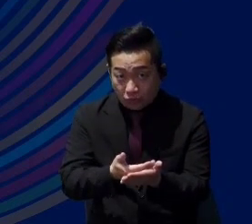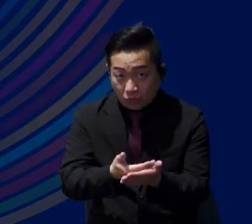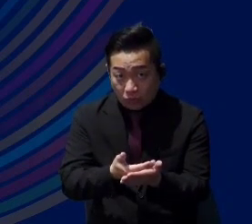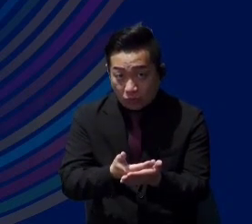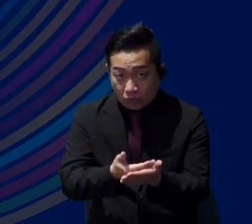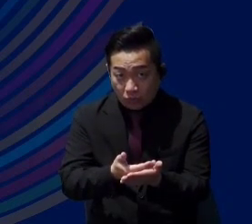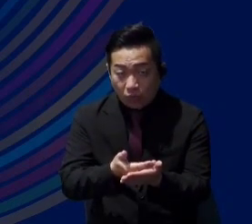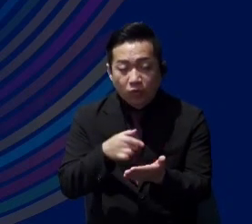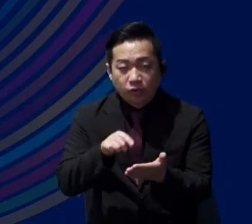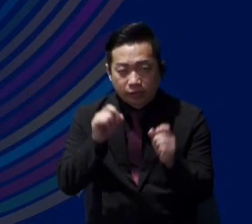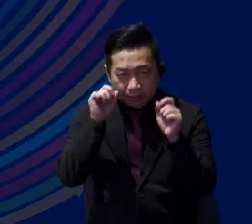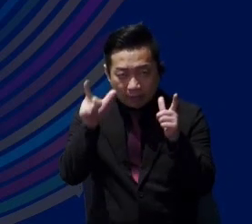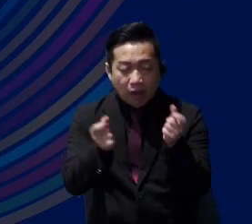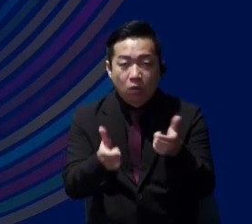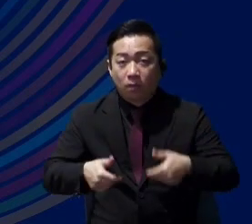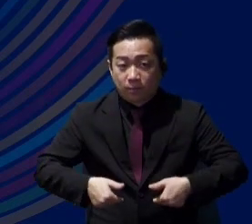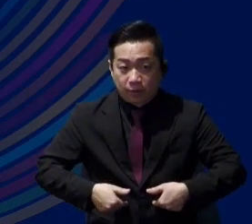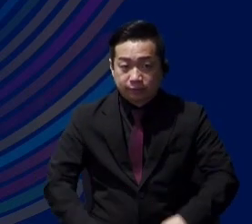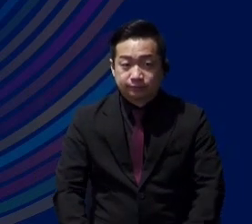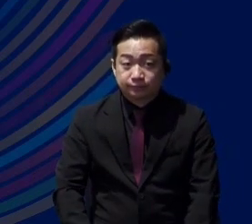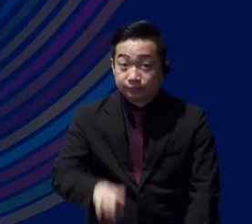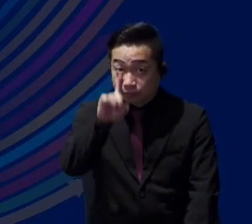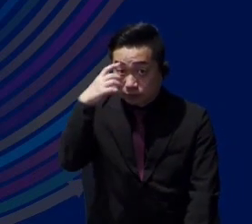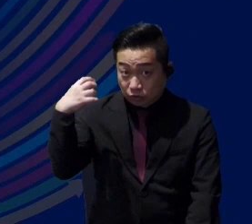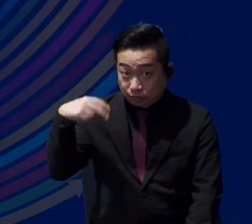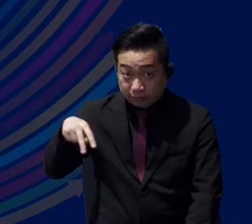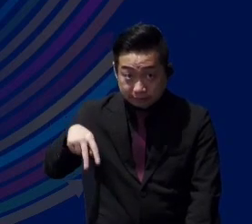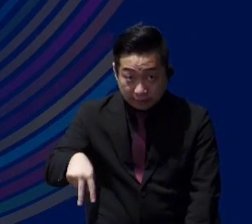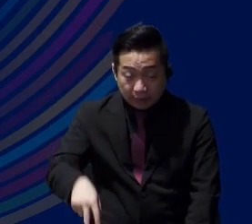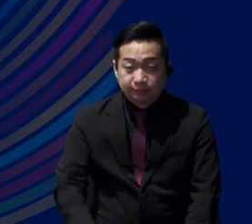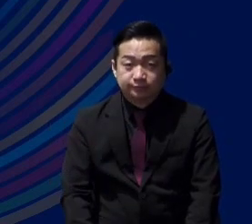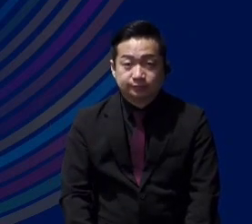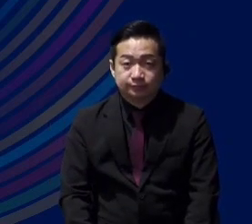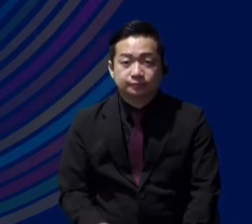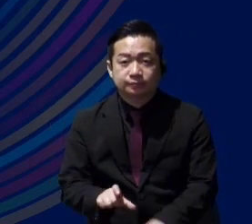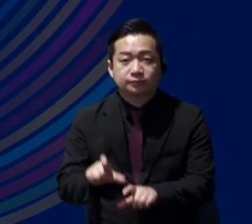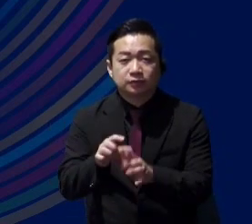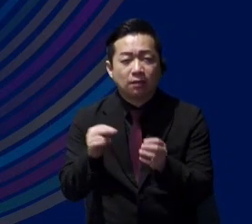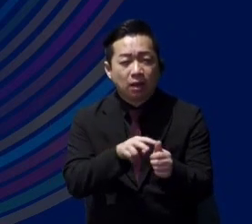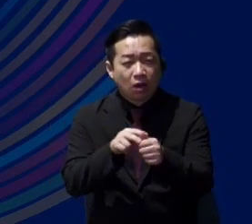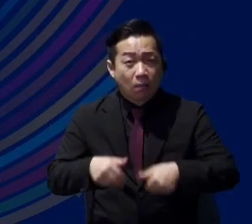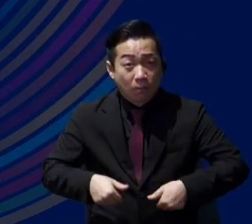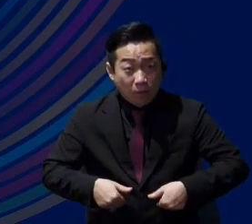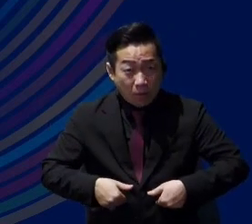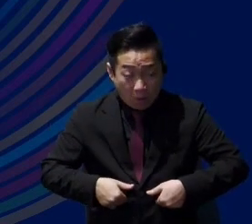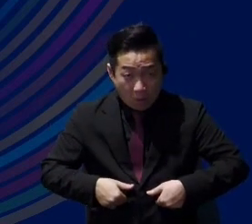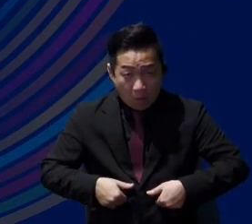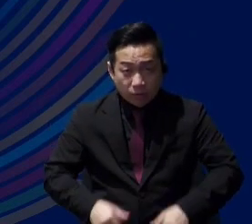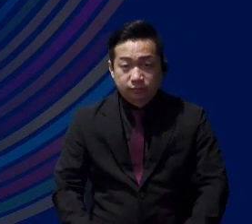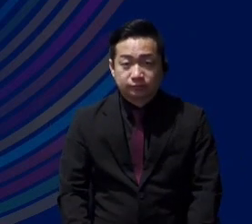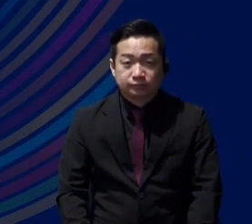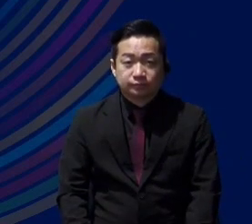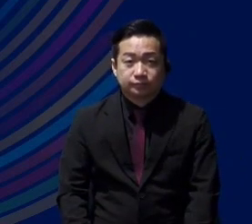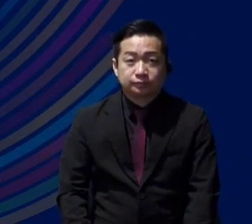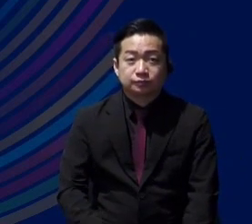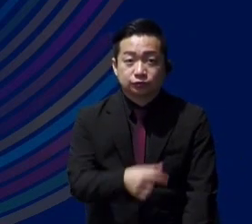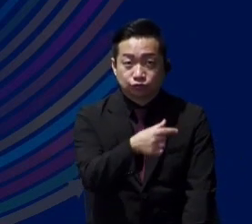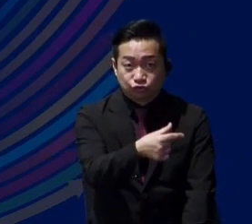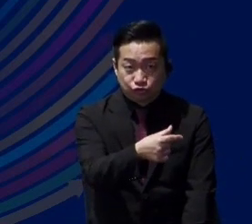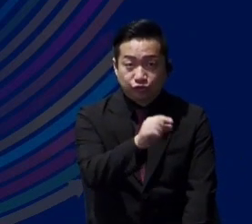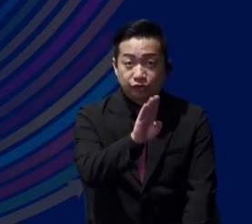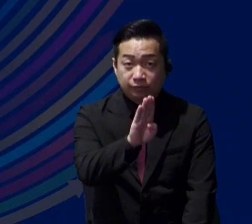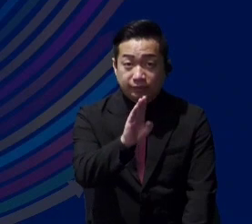detail, you can go through the GBT Compare in the online that is accessible